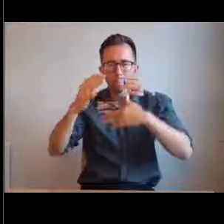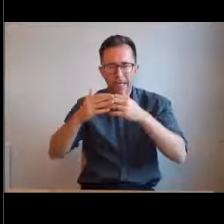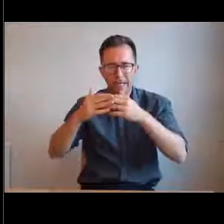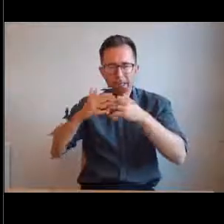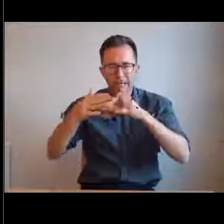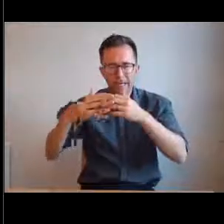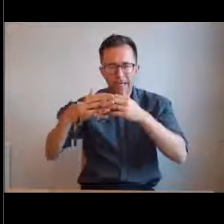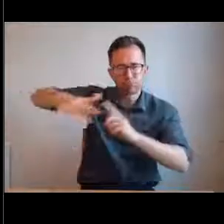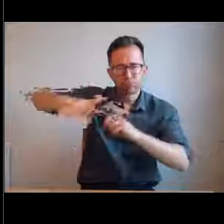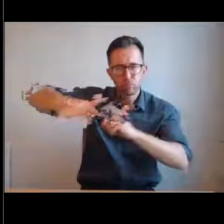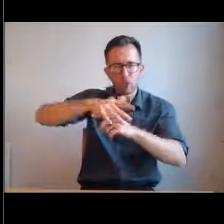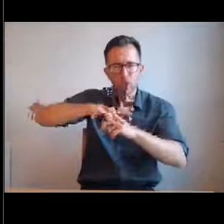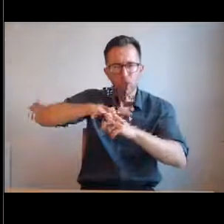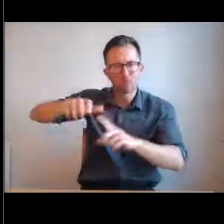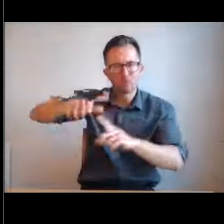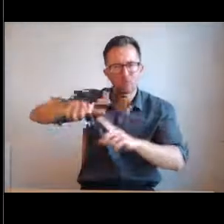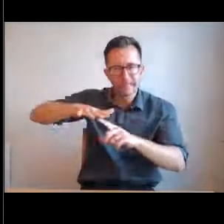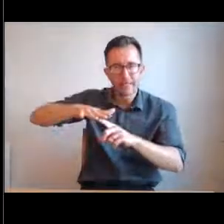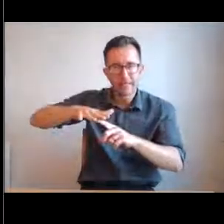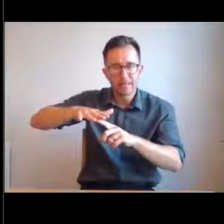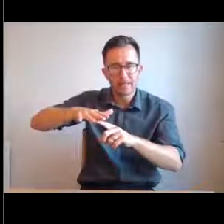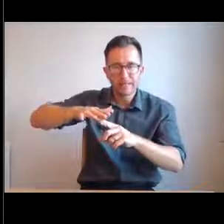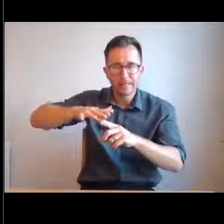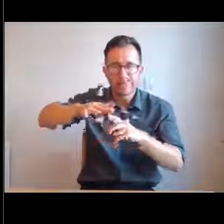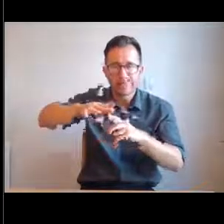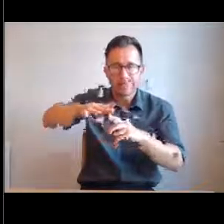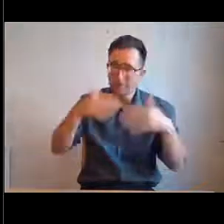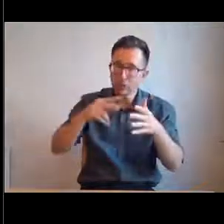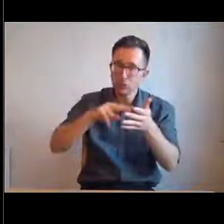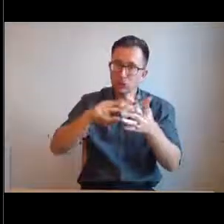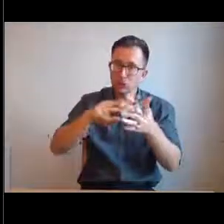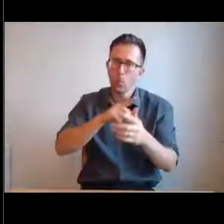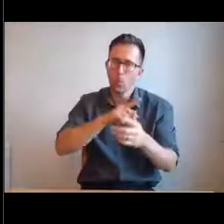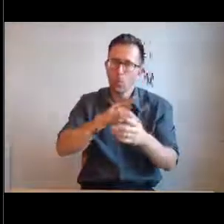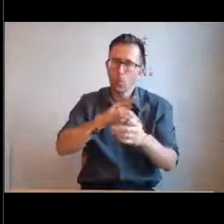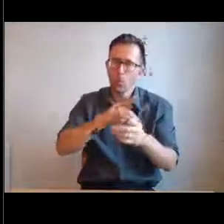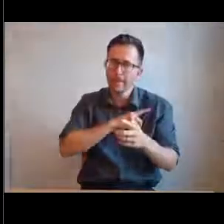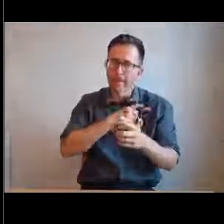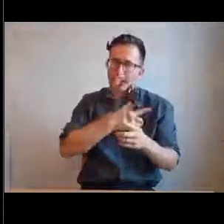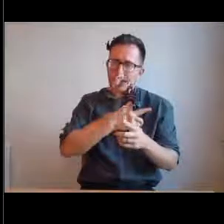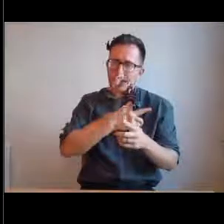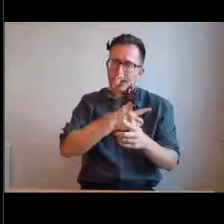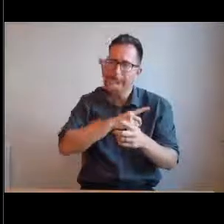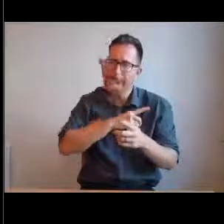that fewer utility works are now planned in this area.